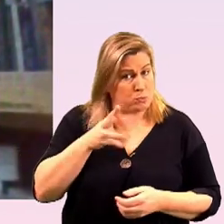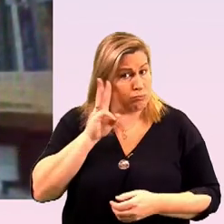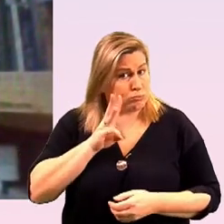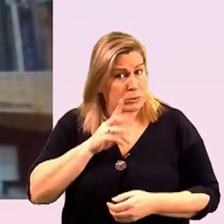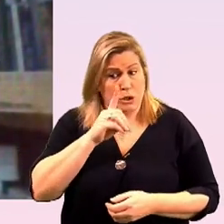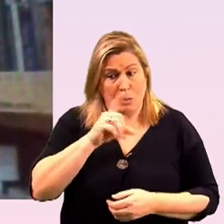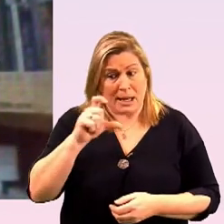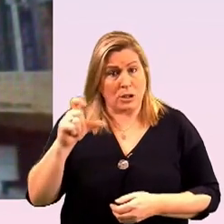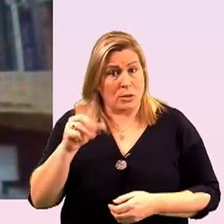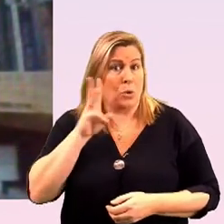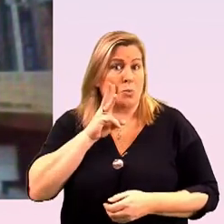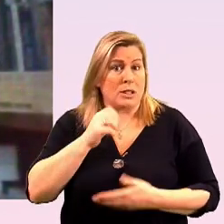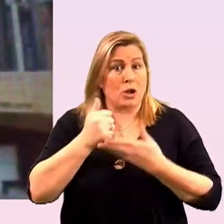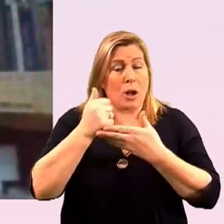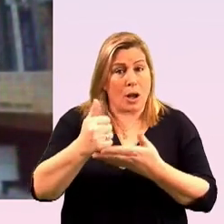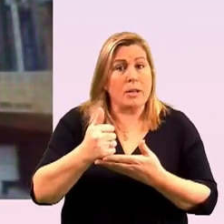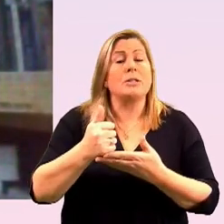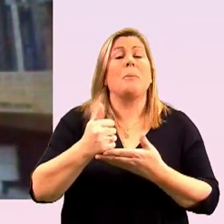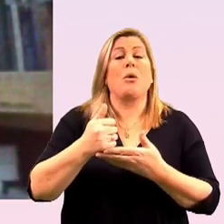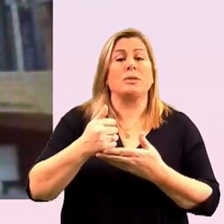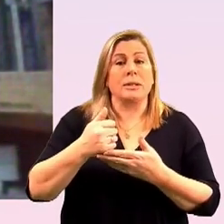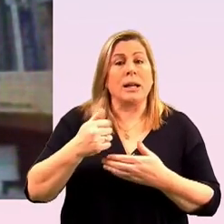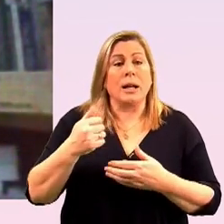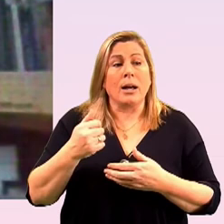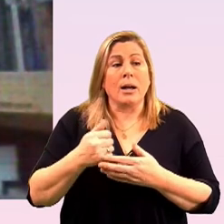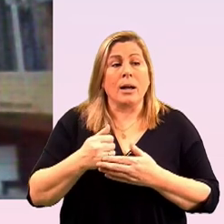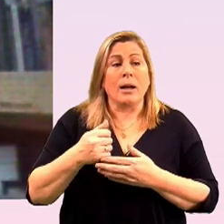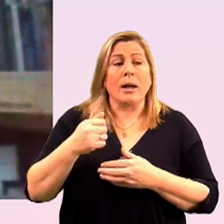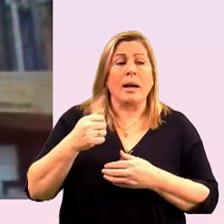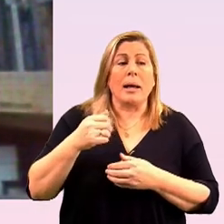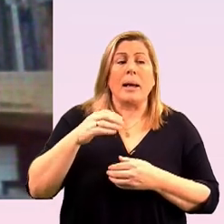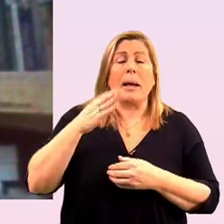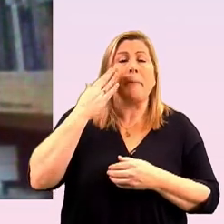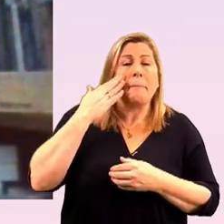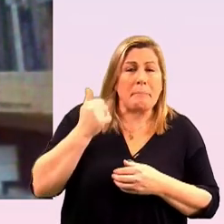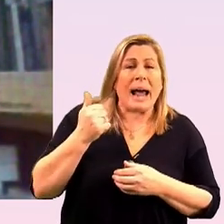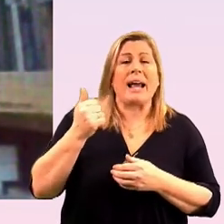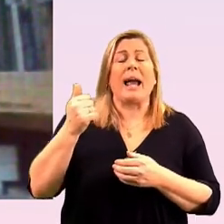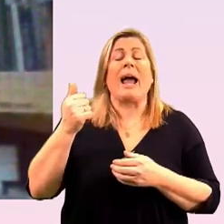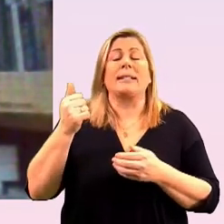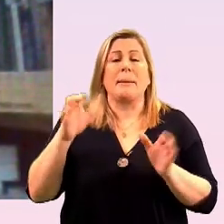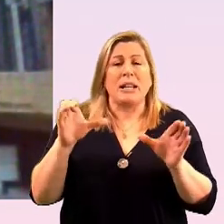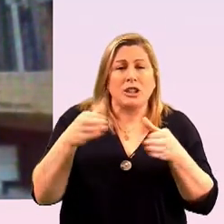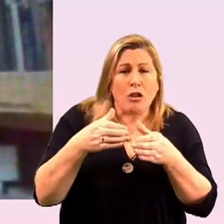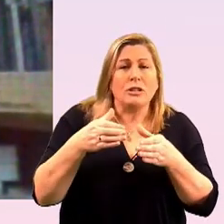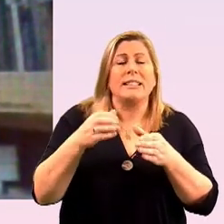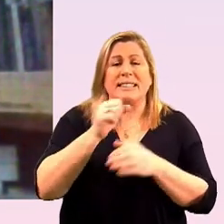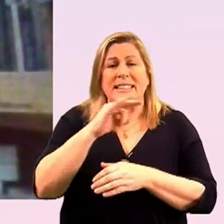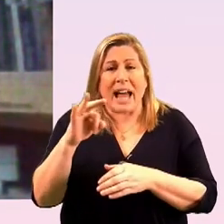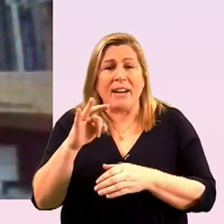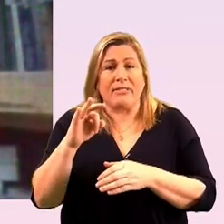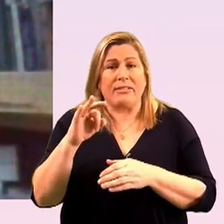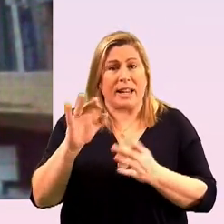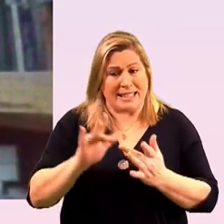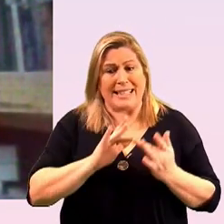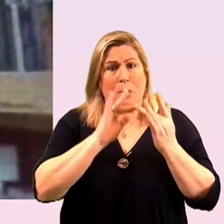support the idea of a BAME network, you know, a Black and Minority Ethnic Network, staff network? And the